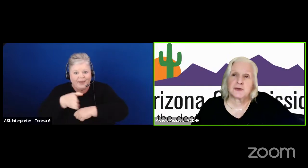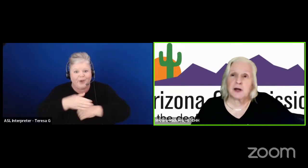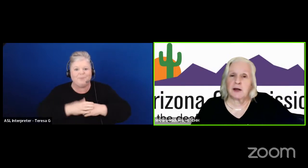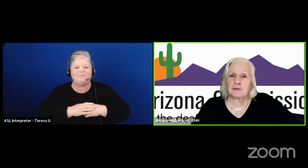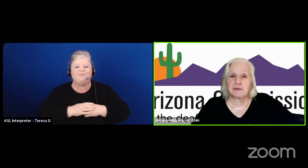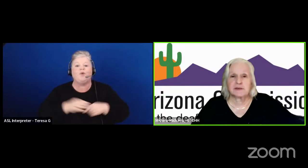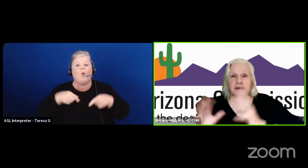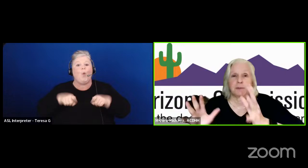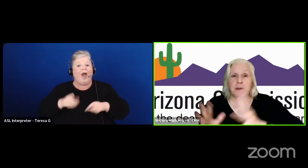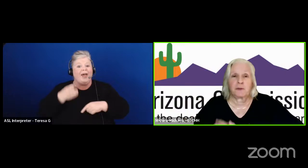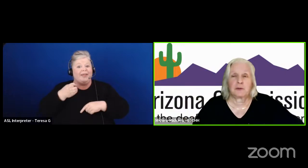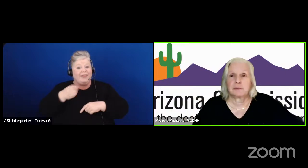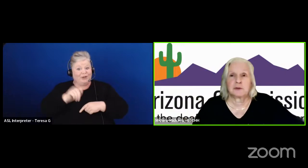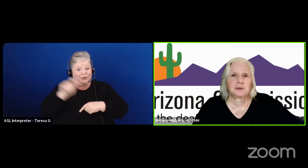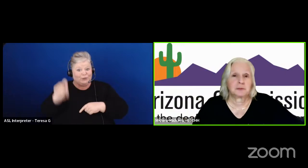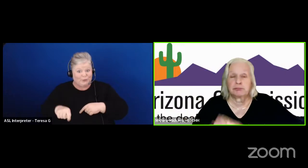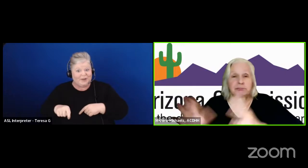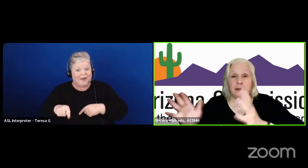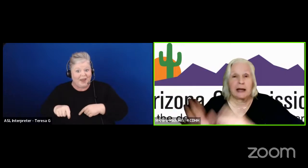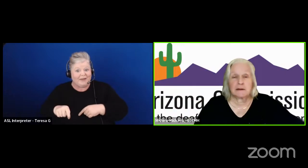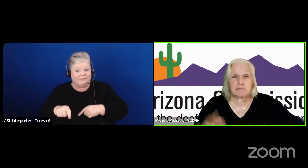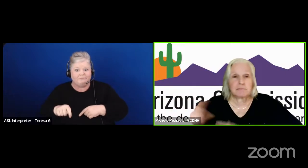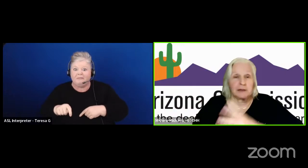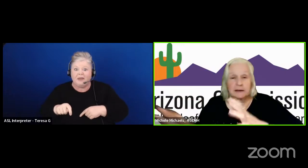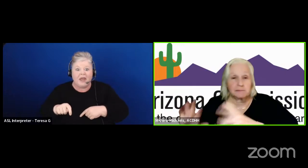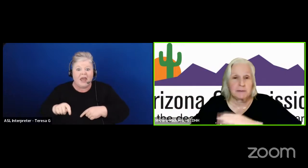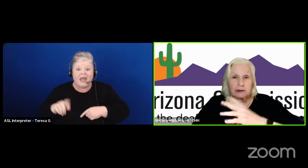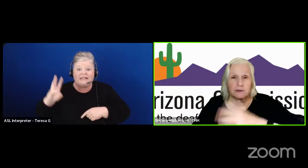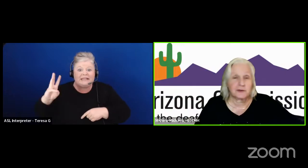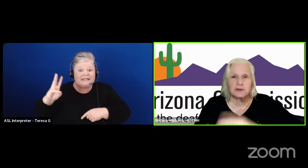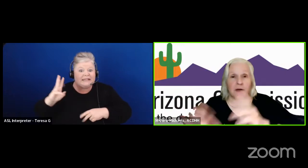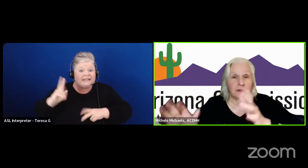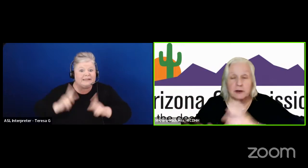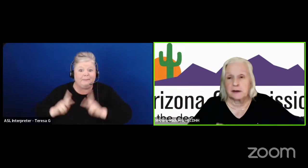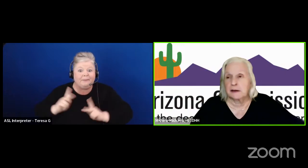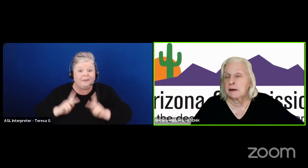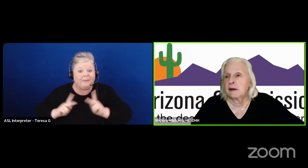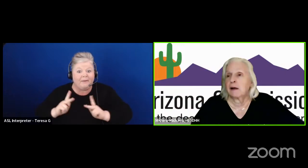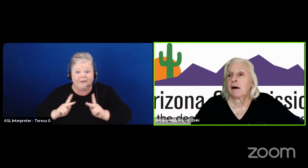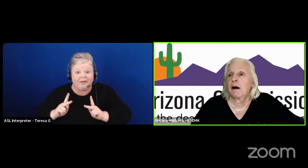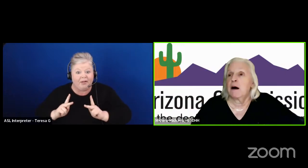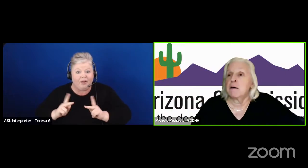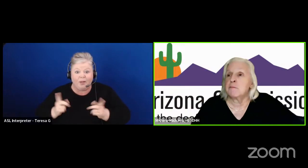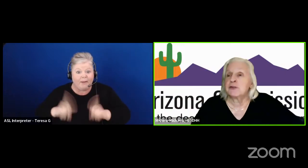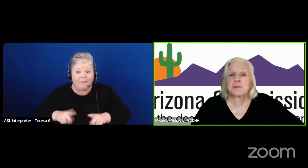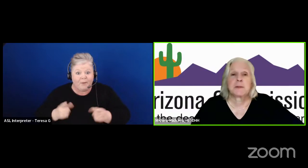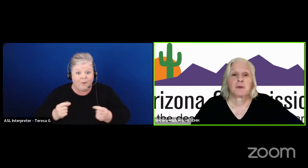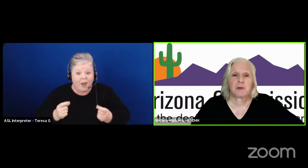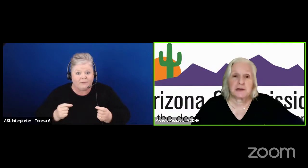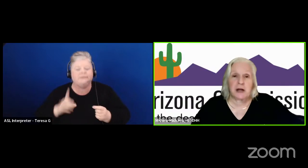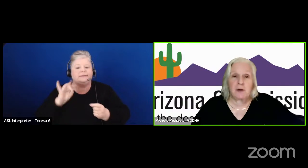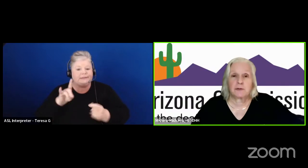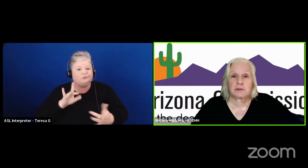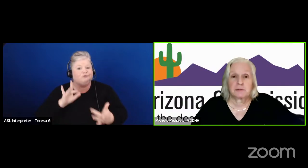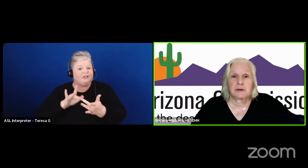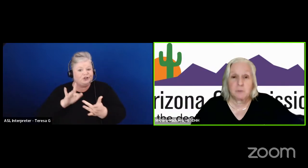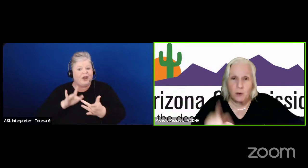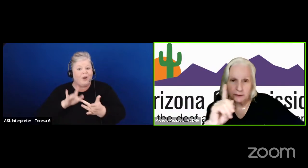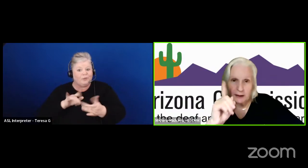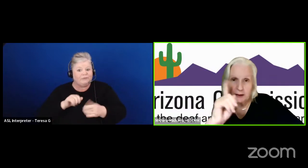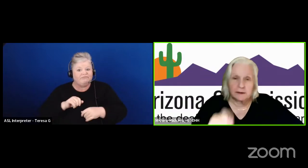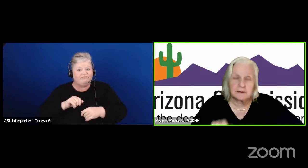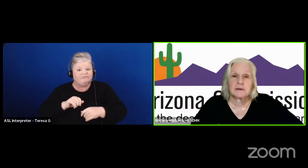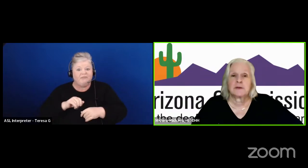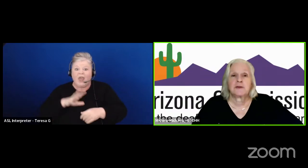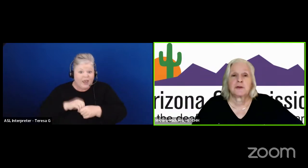was in Tucson, 6 people who they didn't meet her in Tucson or anything. 6 people reached out in